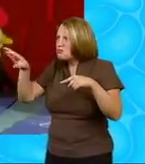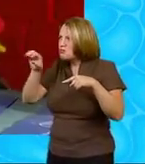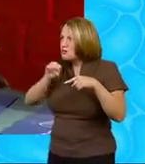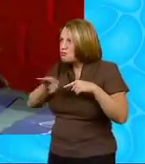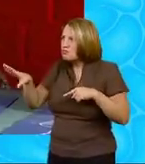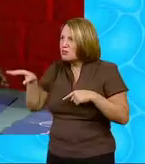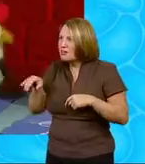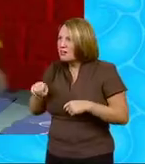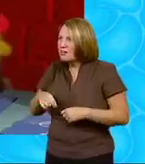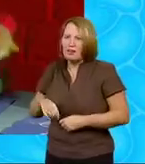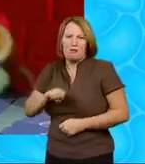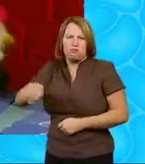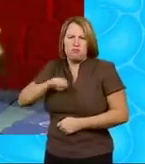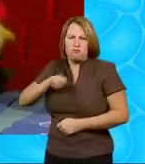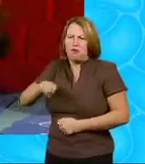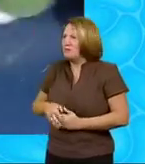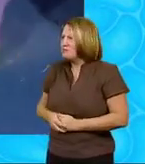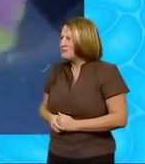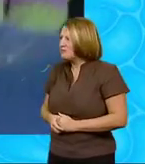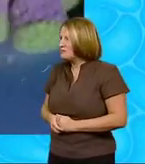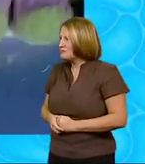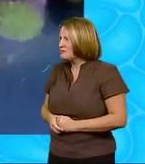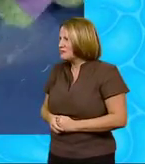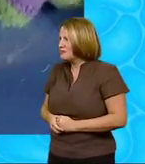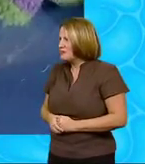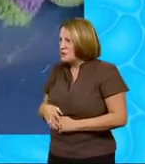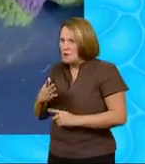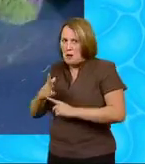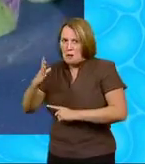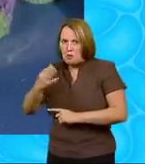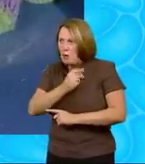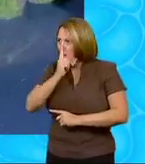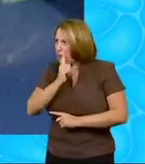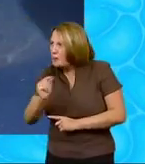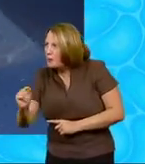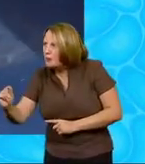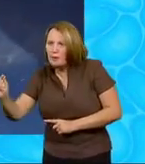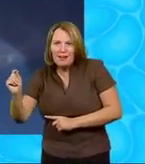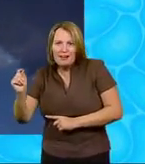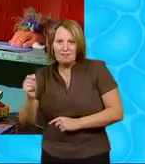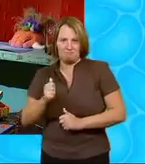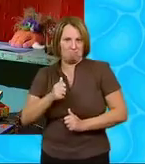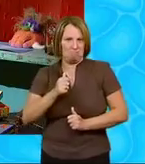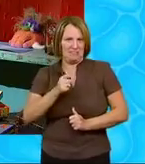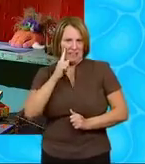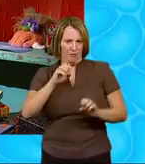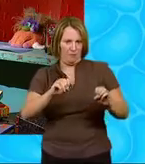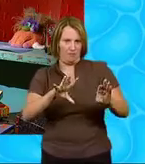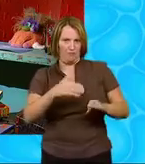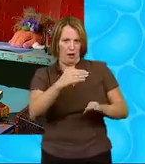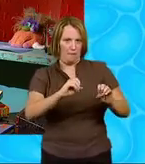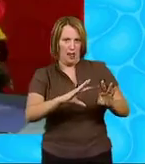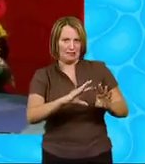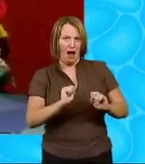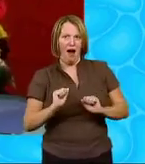Vroom. Vroom. Vroom. Vroom. Vroom. Vroom. It's going really fast. I can see that. And then you've got your lights at the front. I know, that's